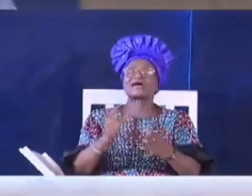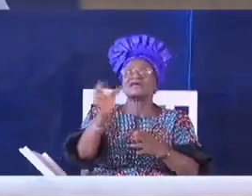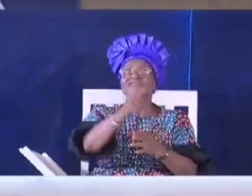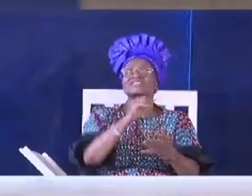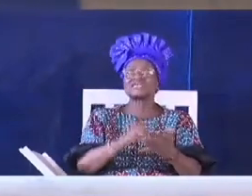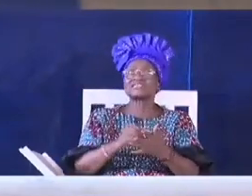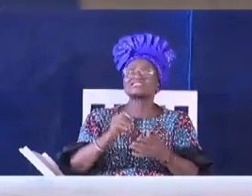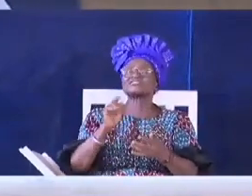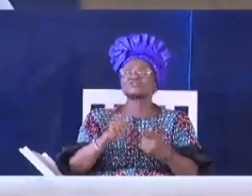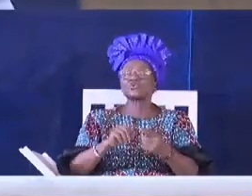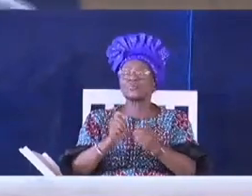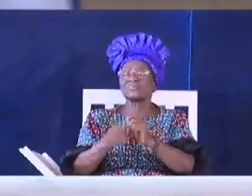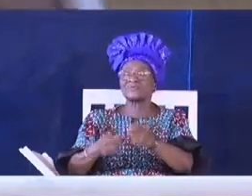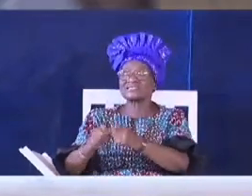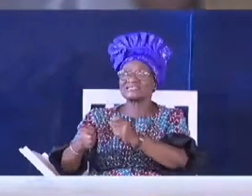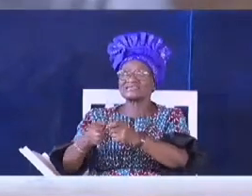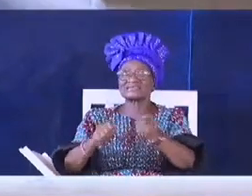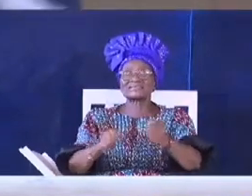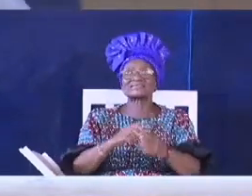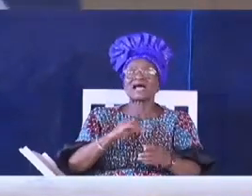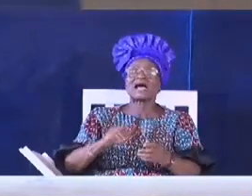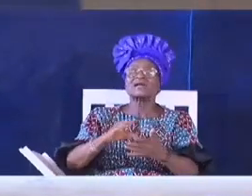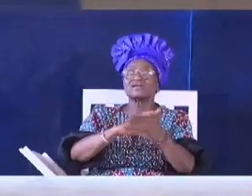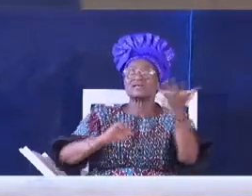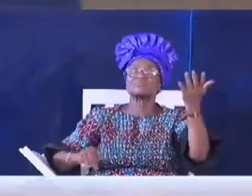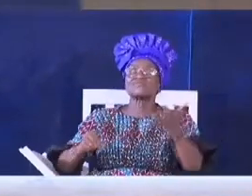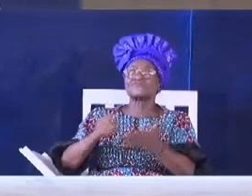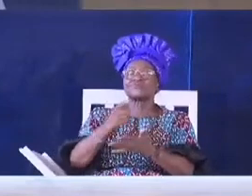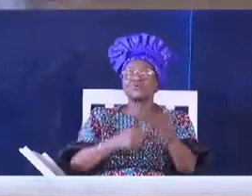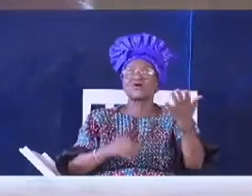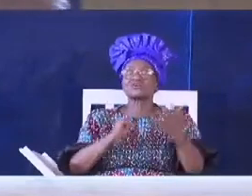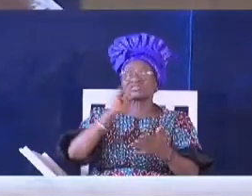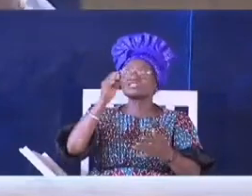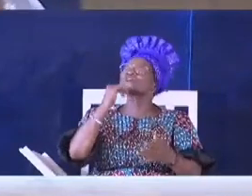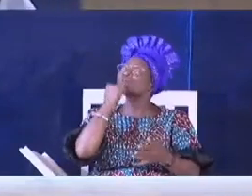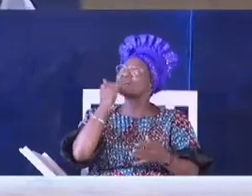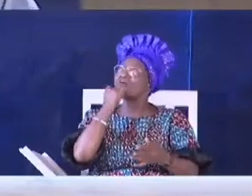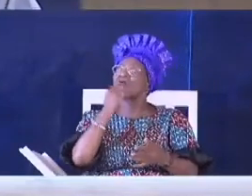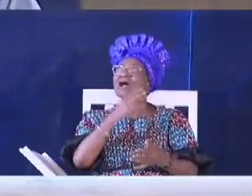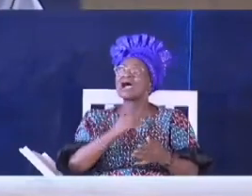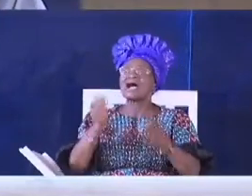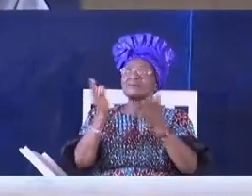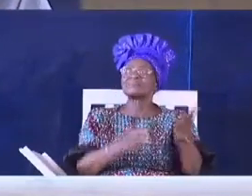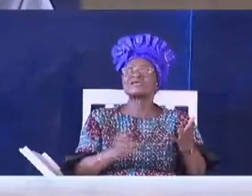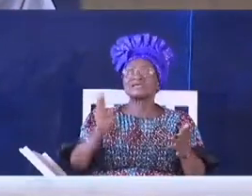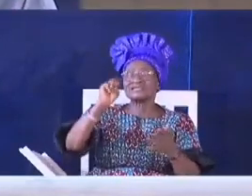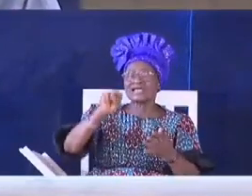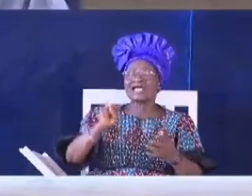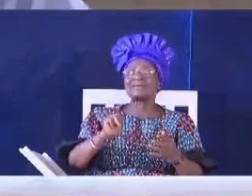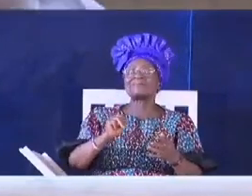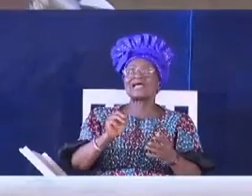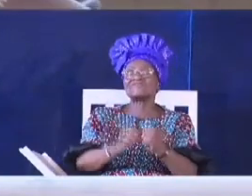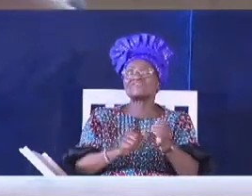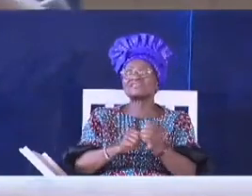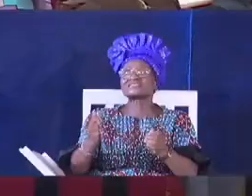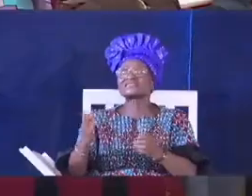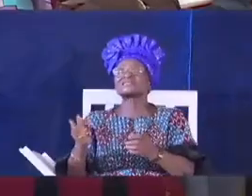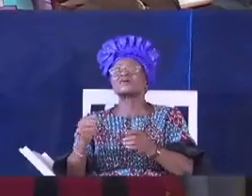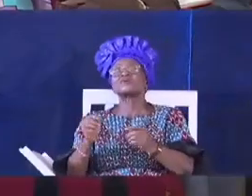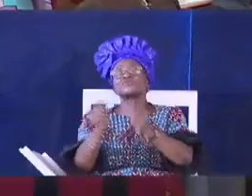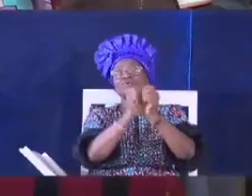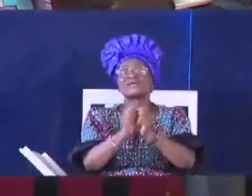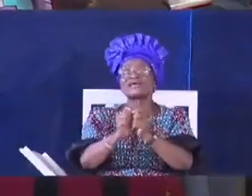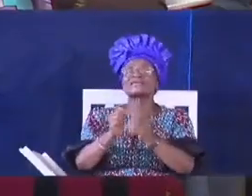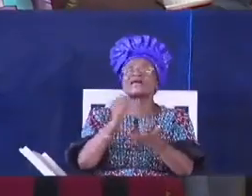it to pieces, remove what is wrong, and bring everything together. He